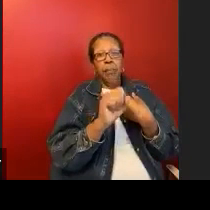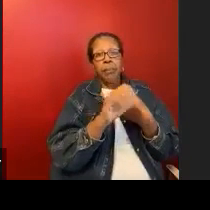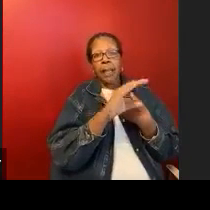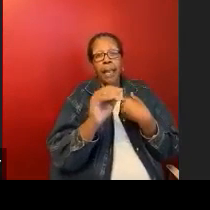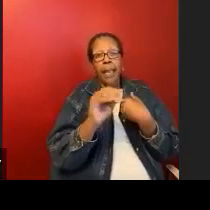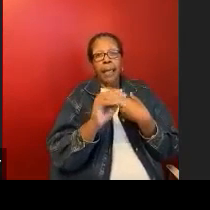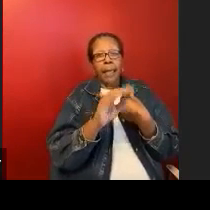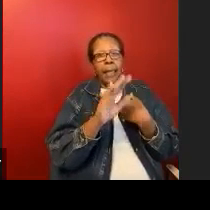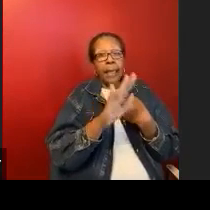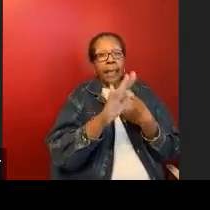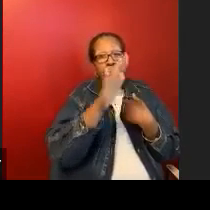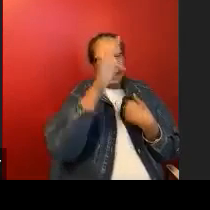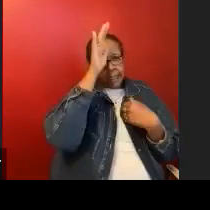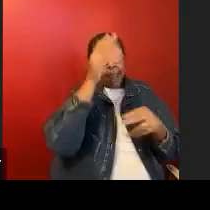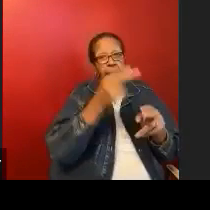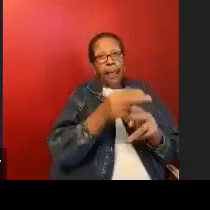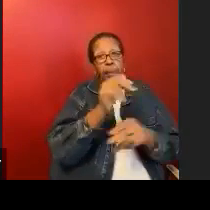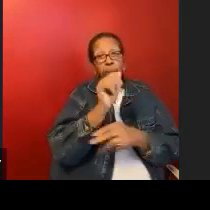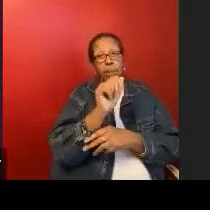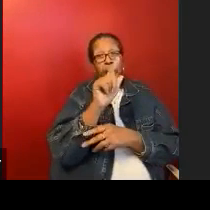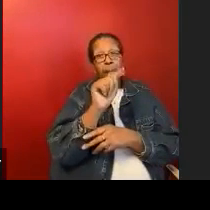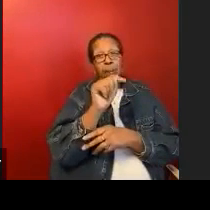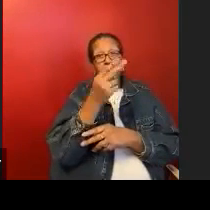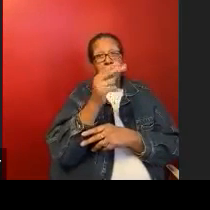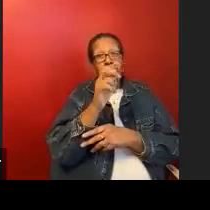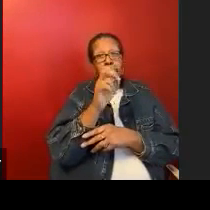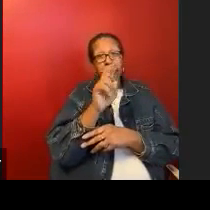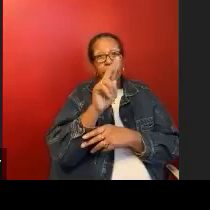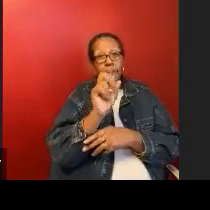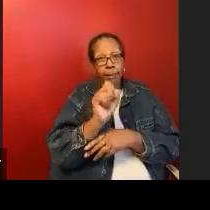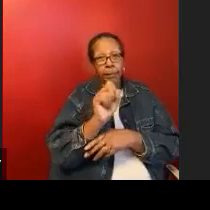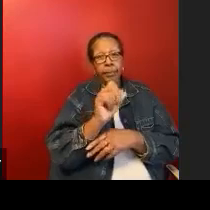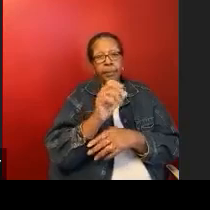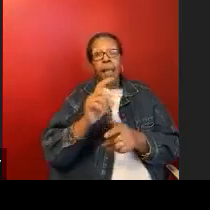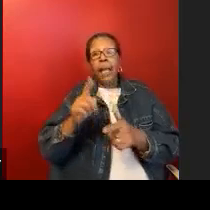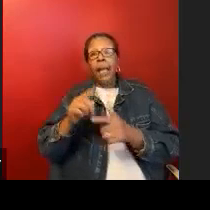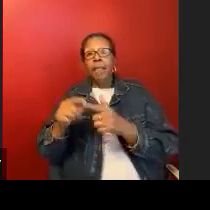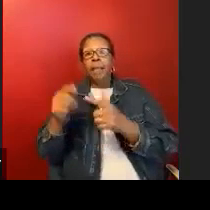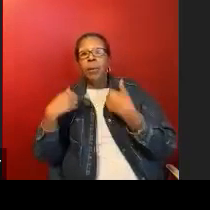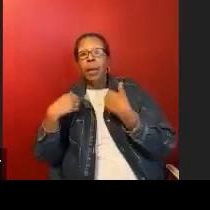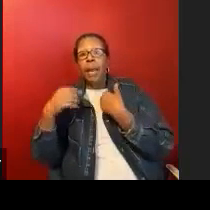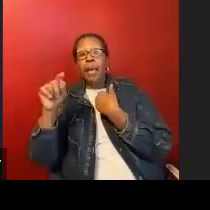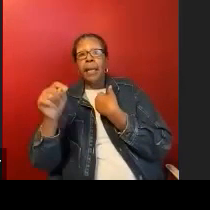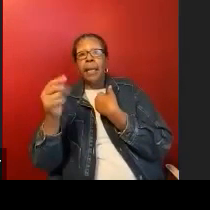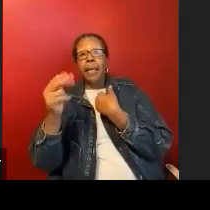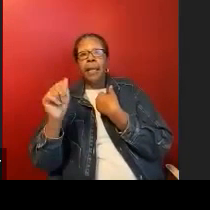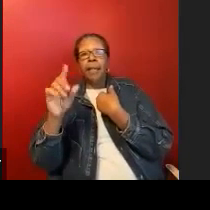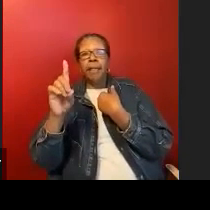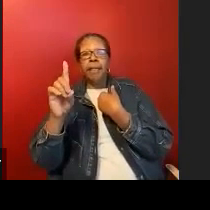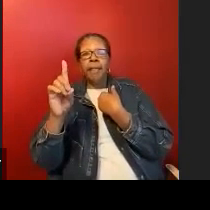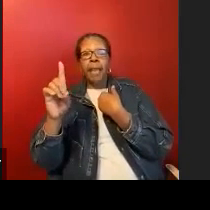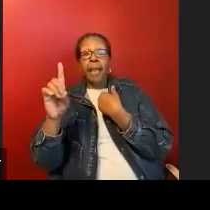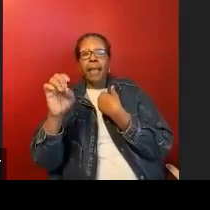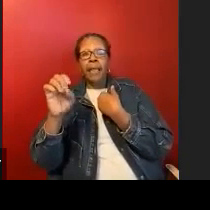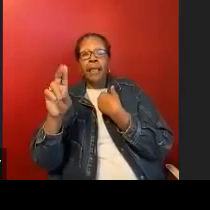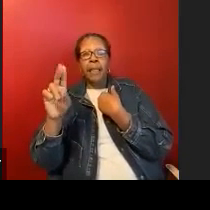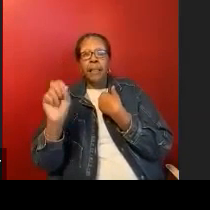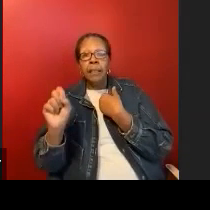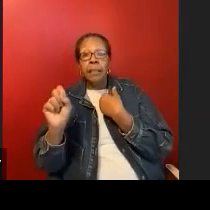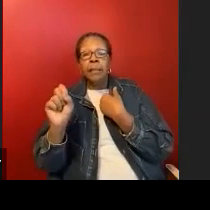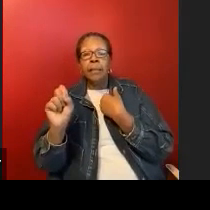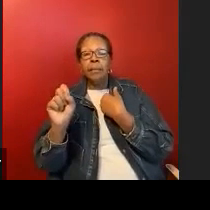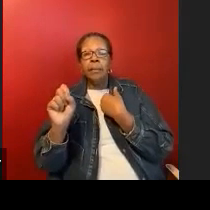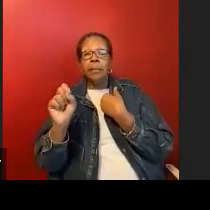his dad's name was Alpheus. It was Thaddeus. Thaddeus was also